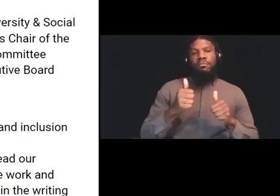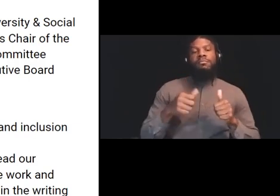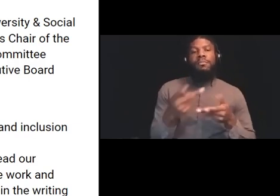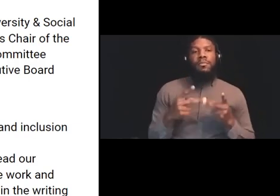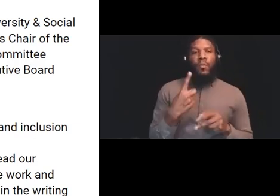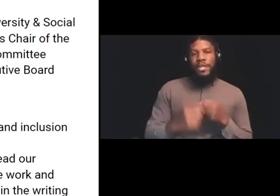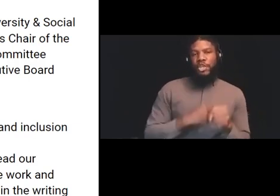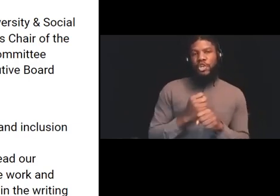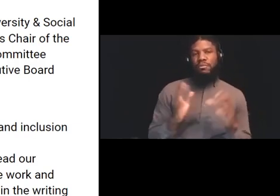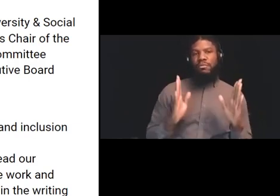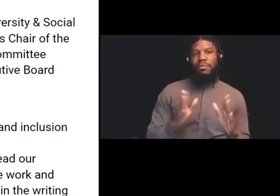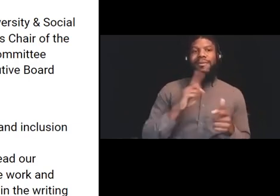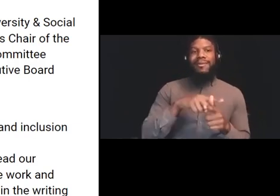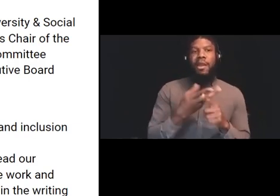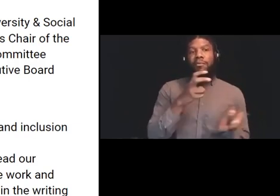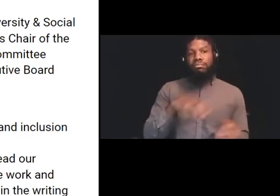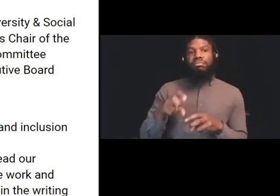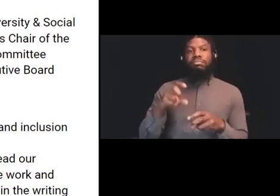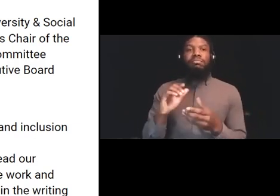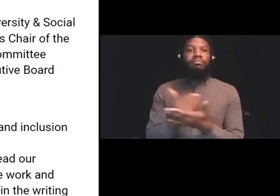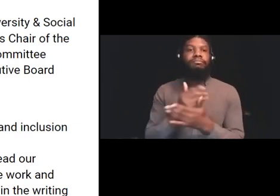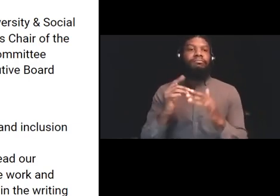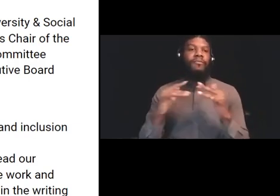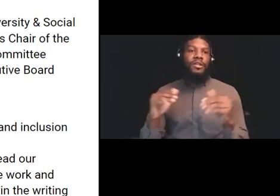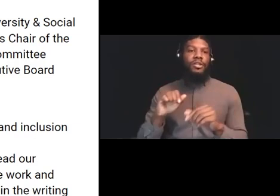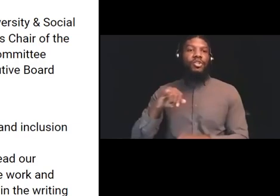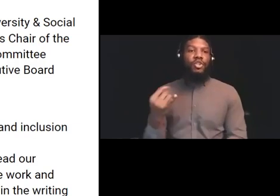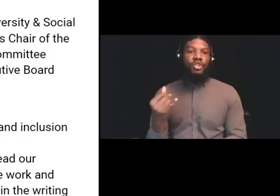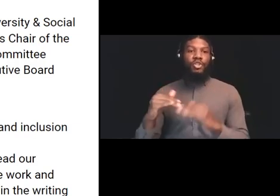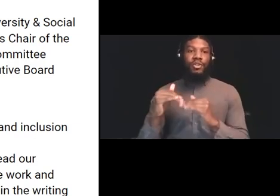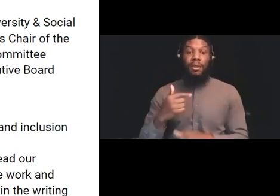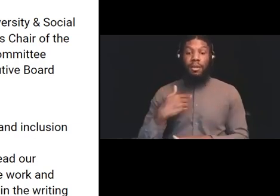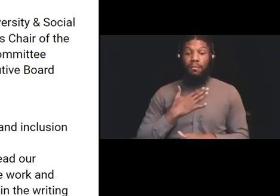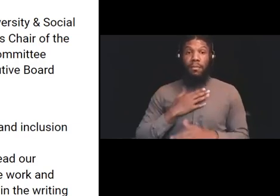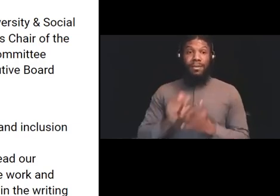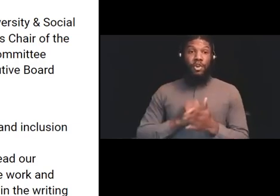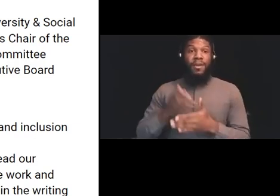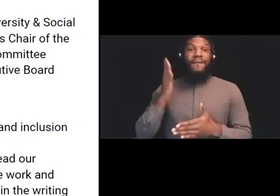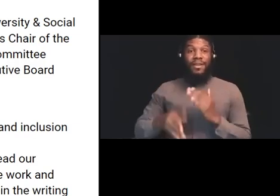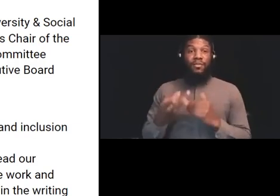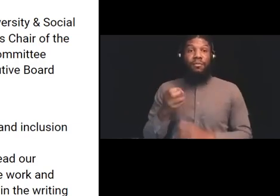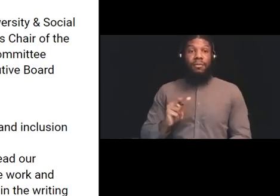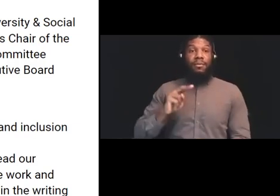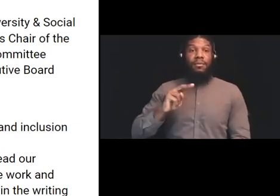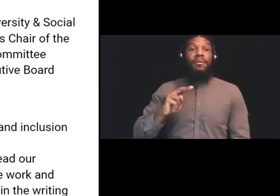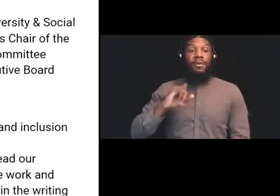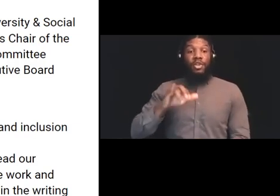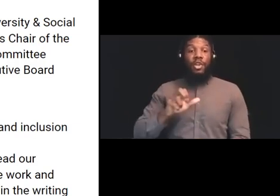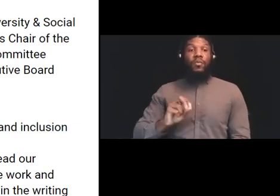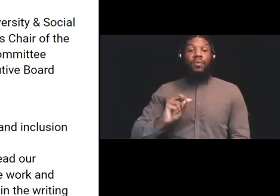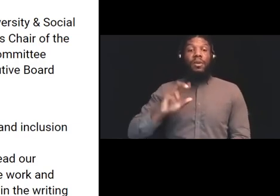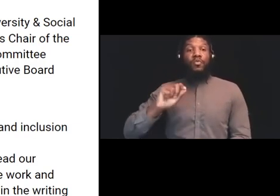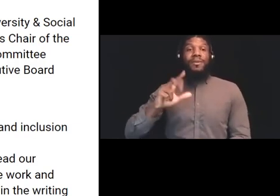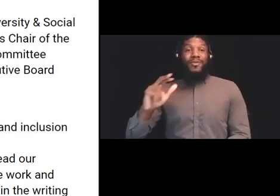the Diversity and Social Justice Chair at the end of my term, which would be in January 2023. I'd